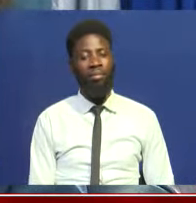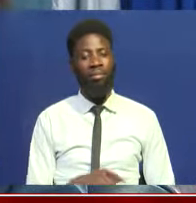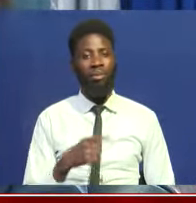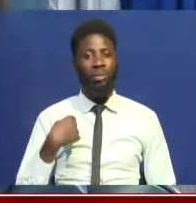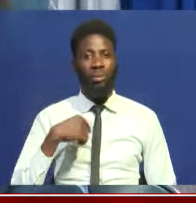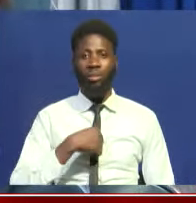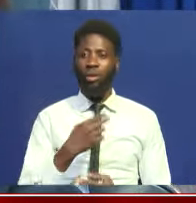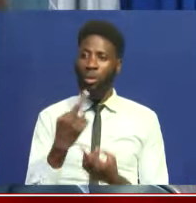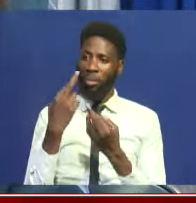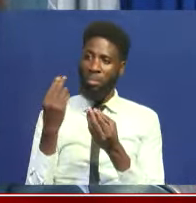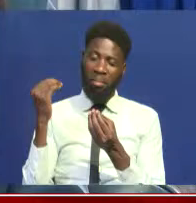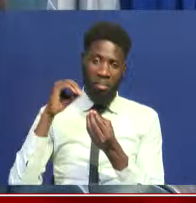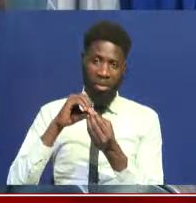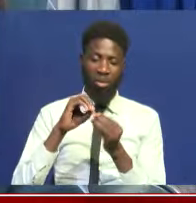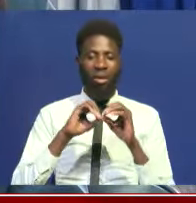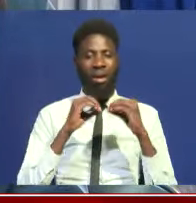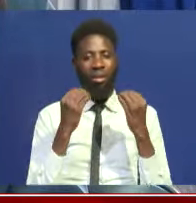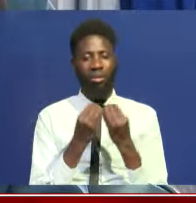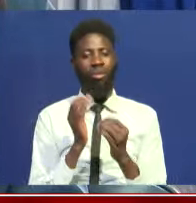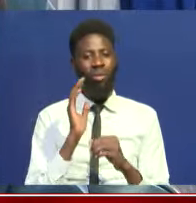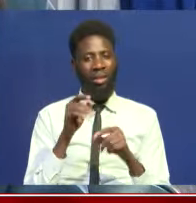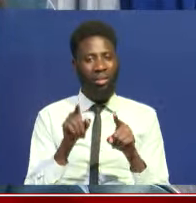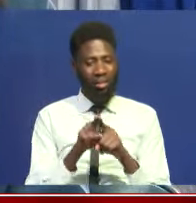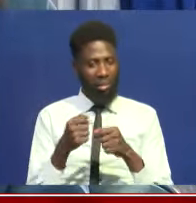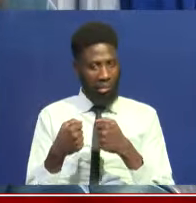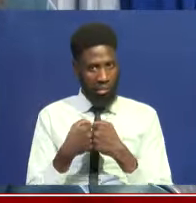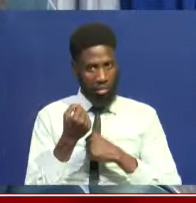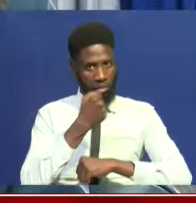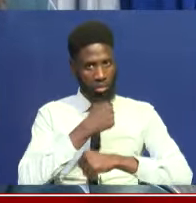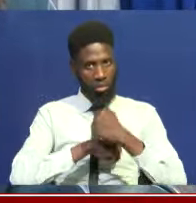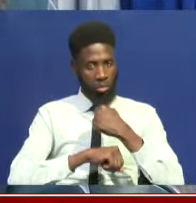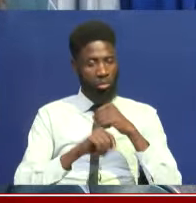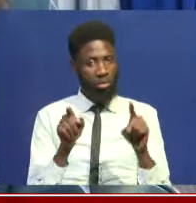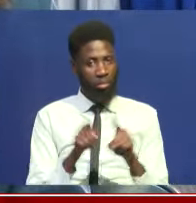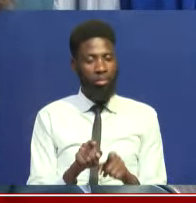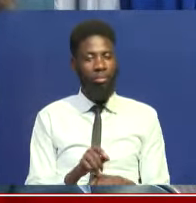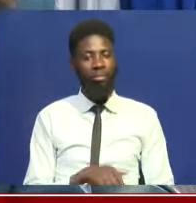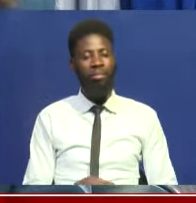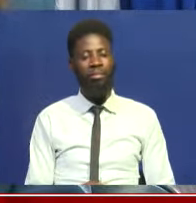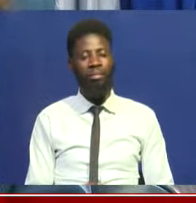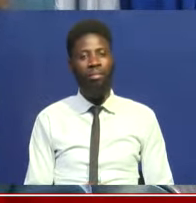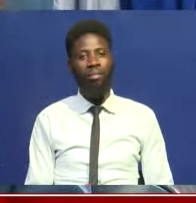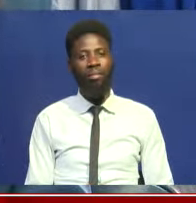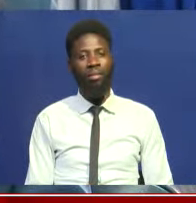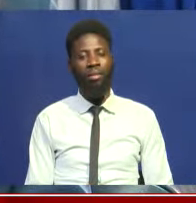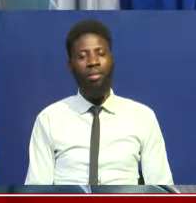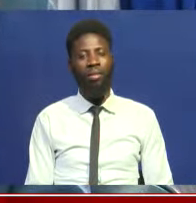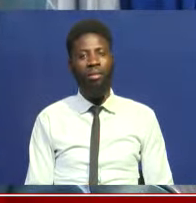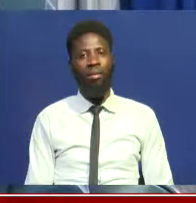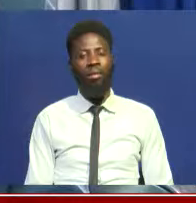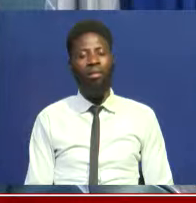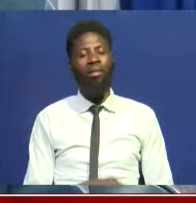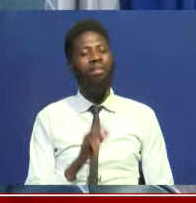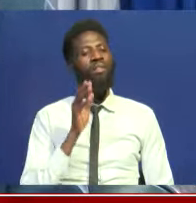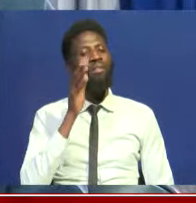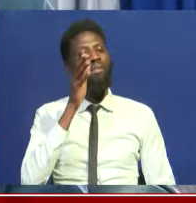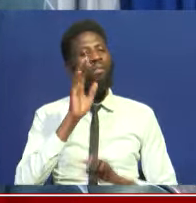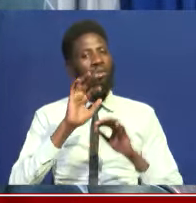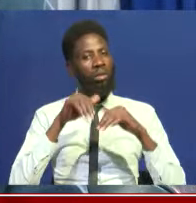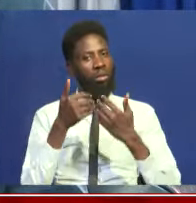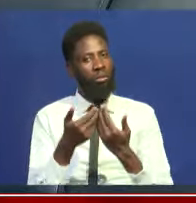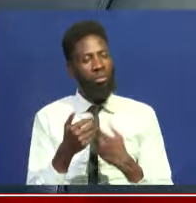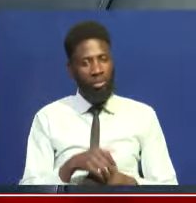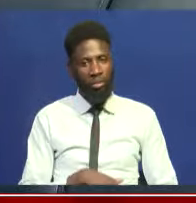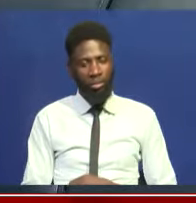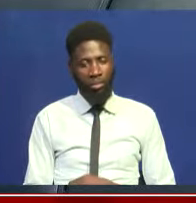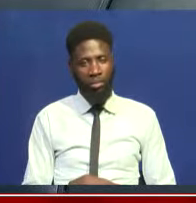that more organizations, you know, yeah, take up the challenge. So What is the future looking like in terms